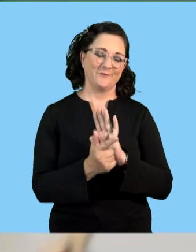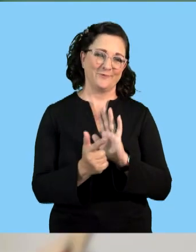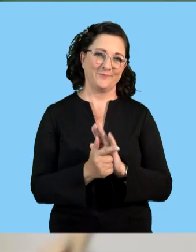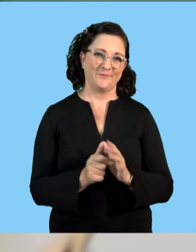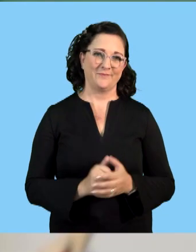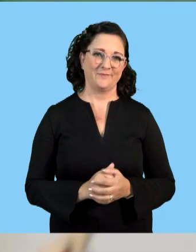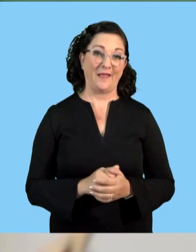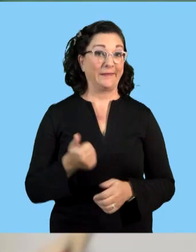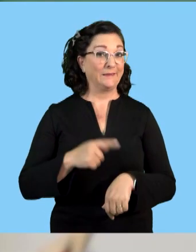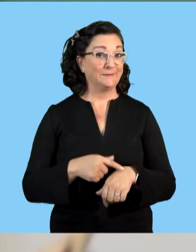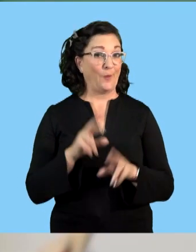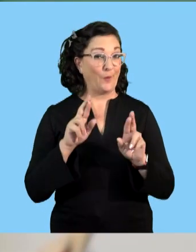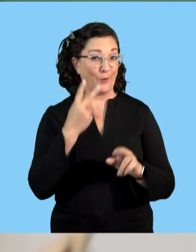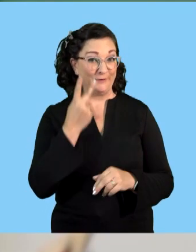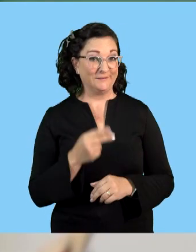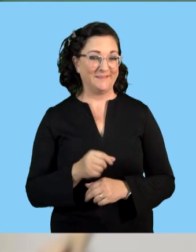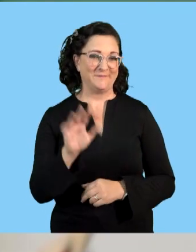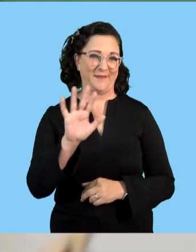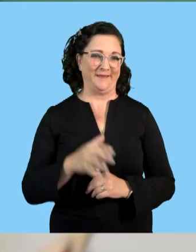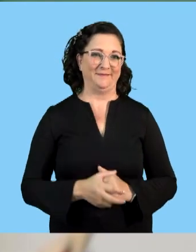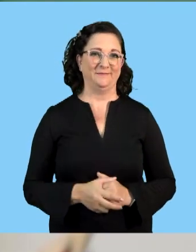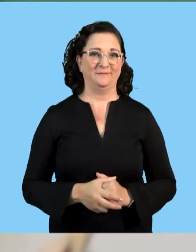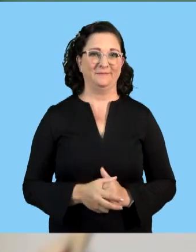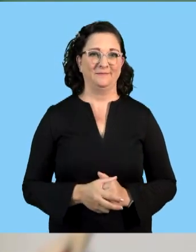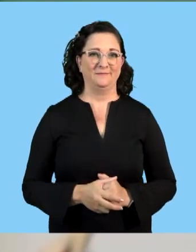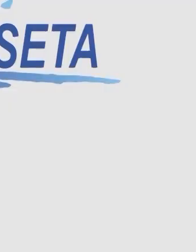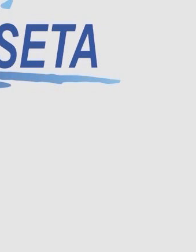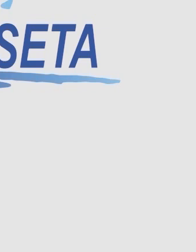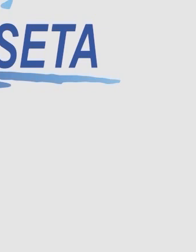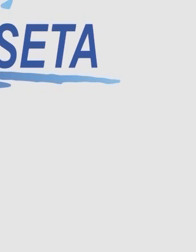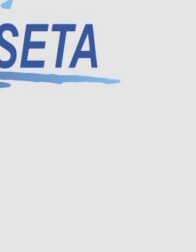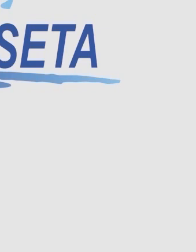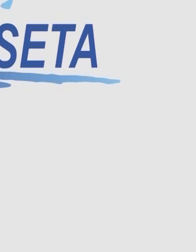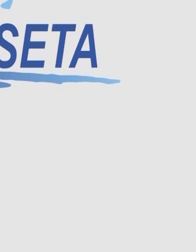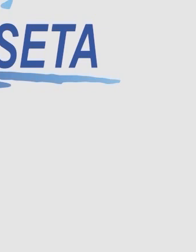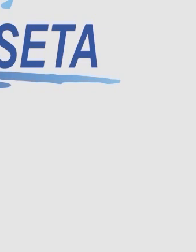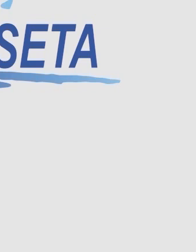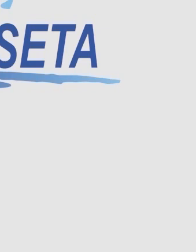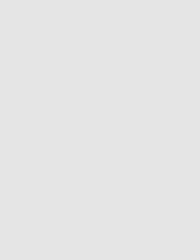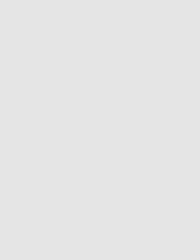This was a wonderful lesson. We hope to see you next time. Goodbye.